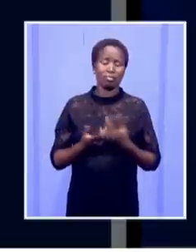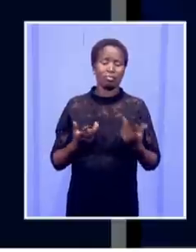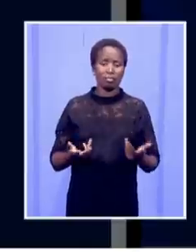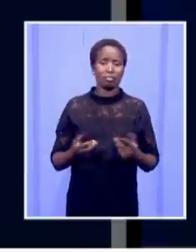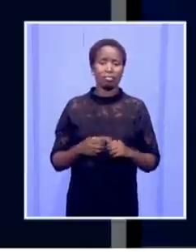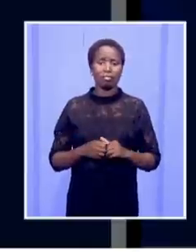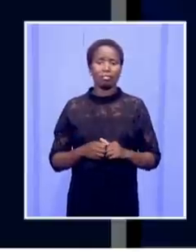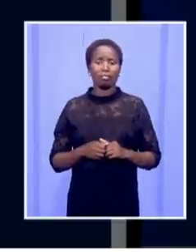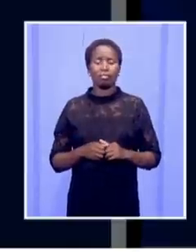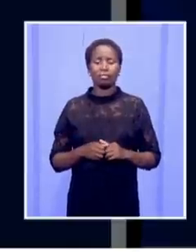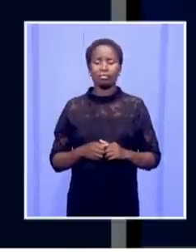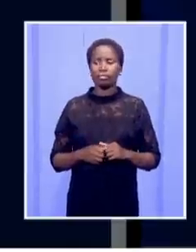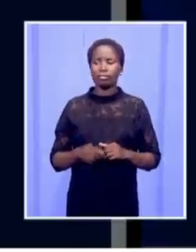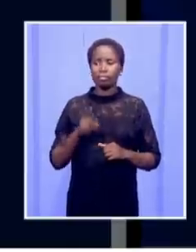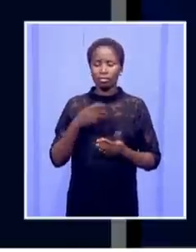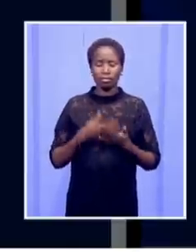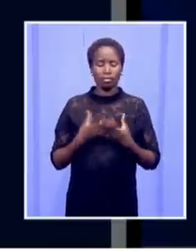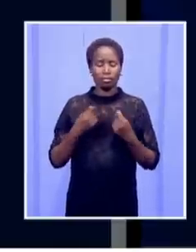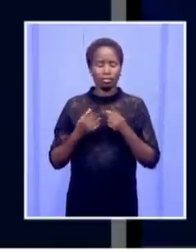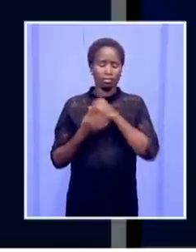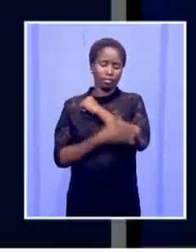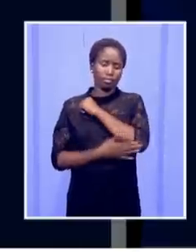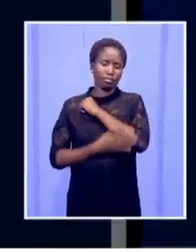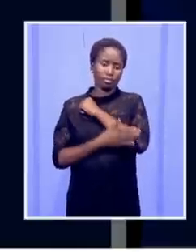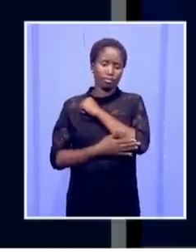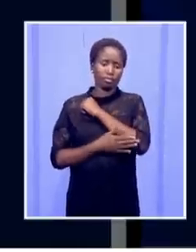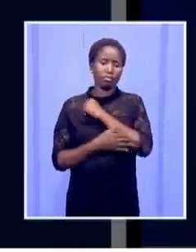not disrespect this country any further.